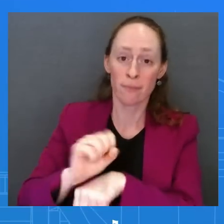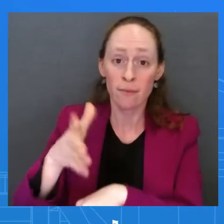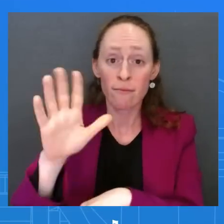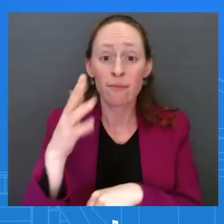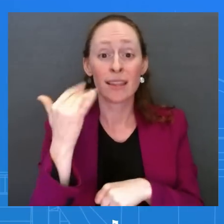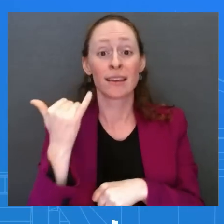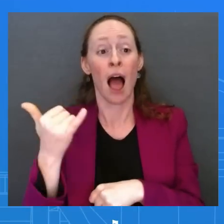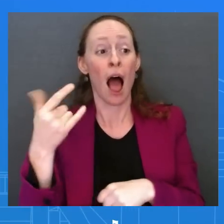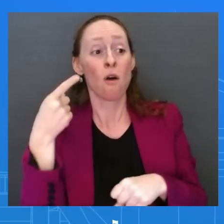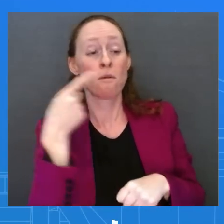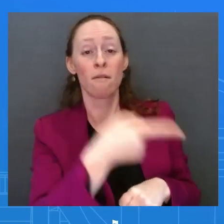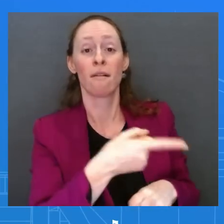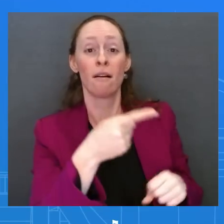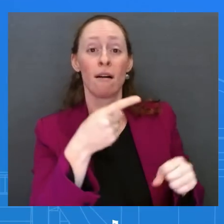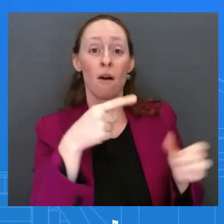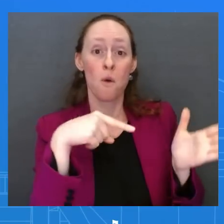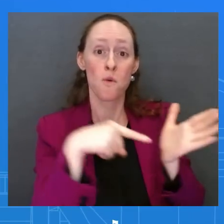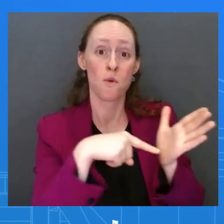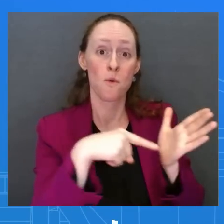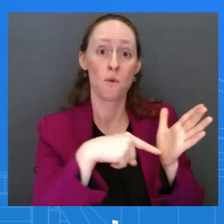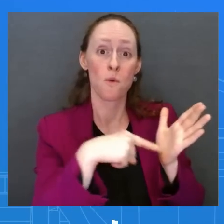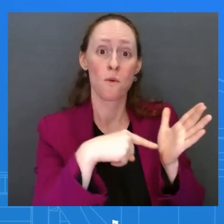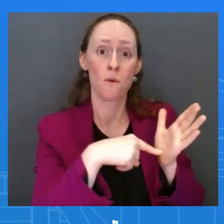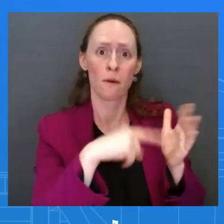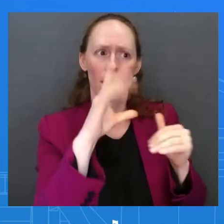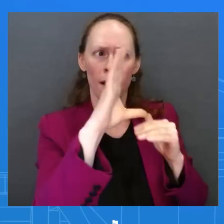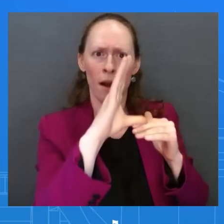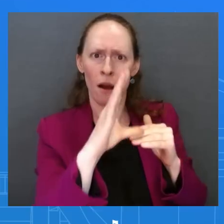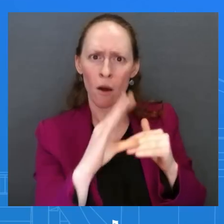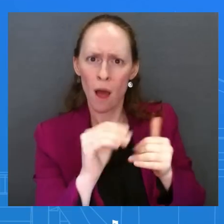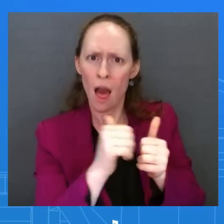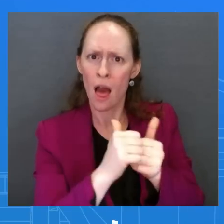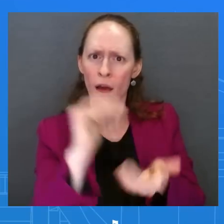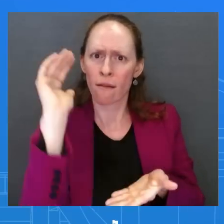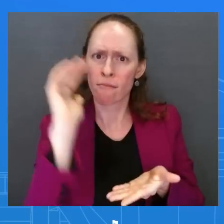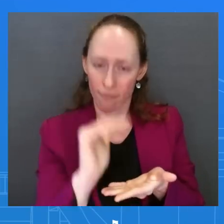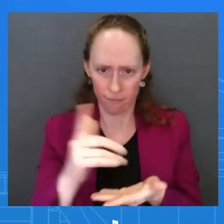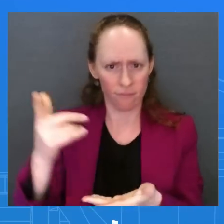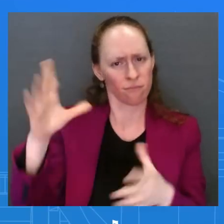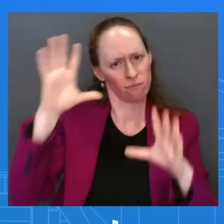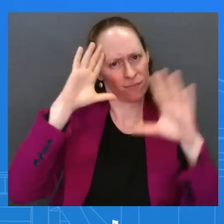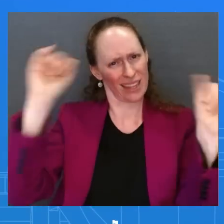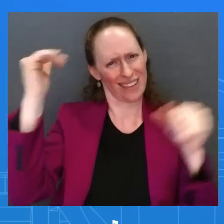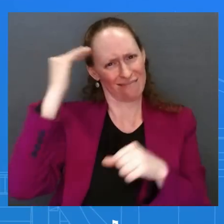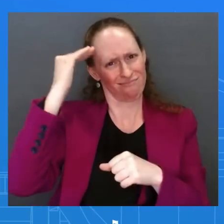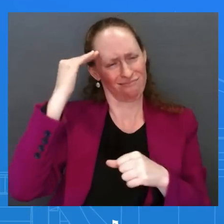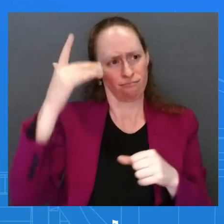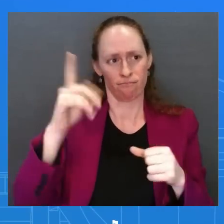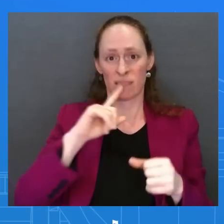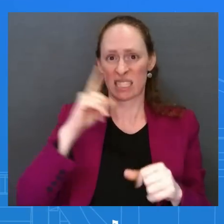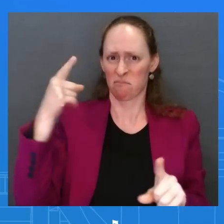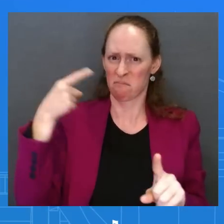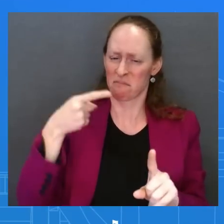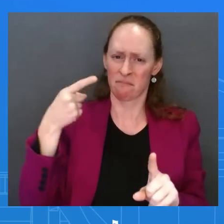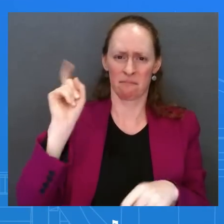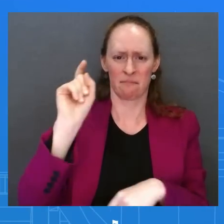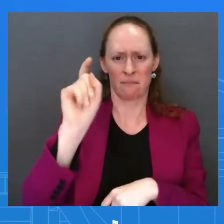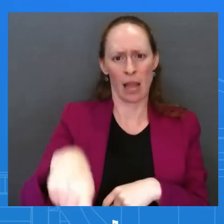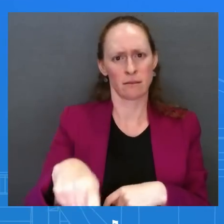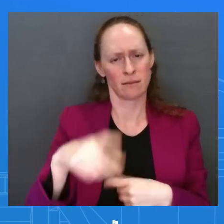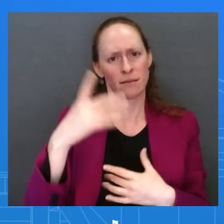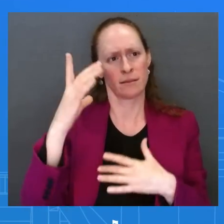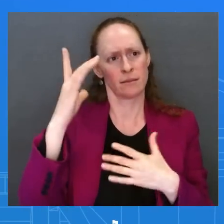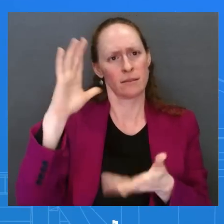action on how much he takes lowering the deficit, decreasing the deficit, makes that a priority. priority. We've seen that in a record number,